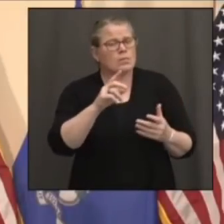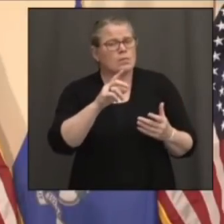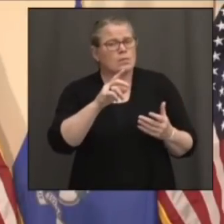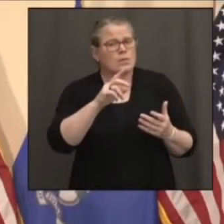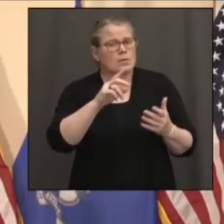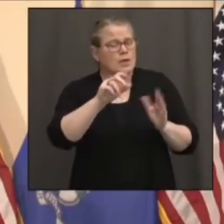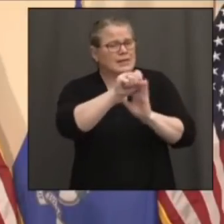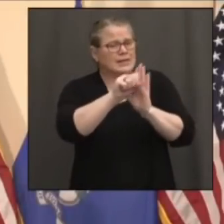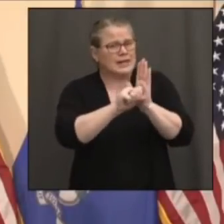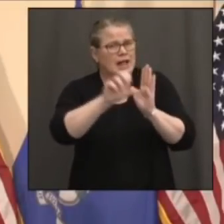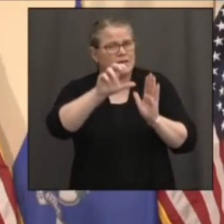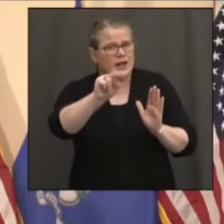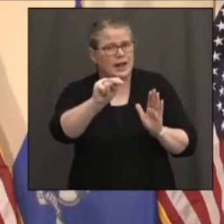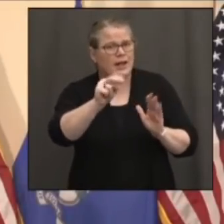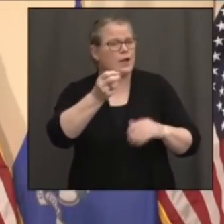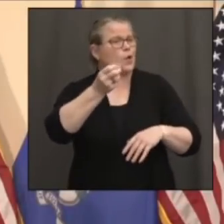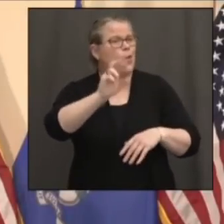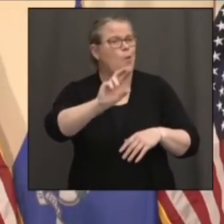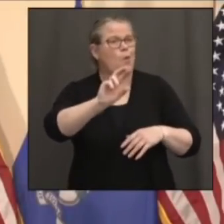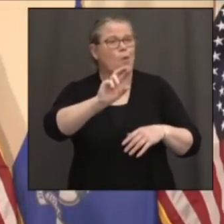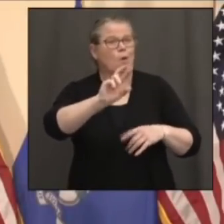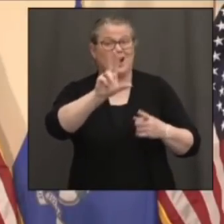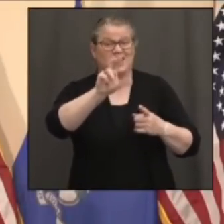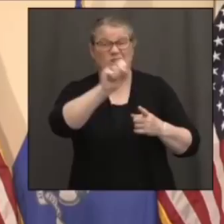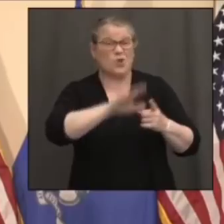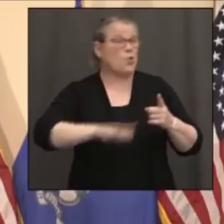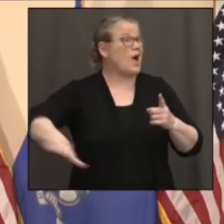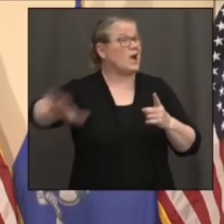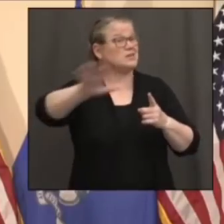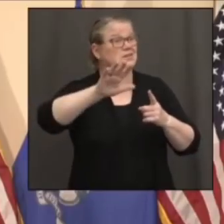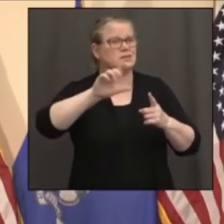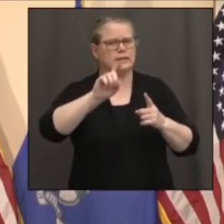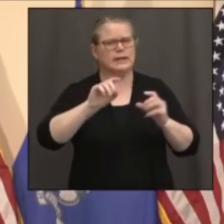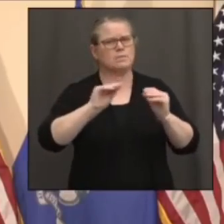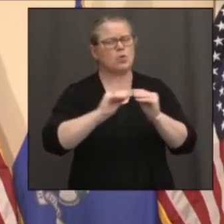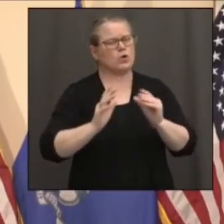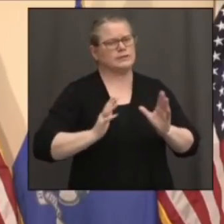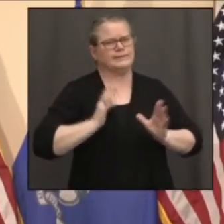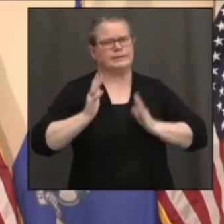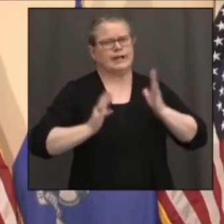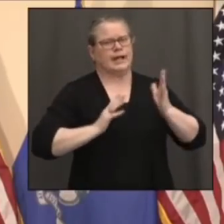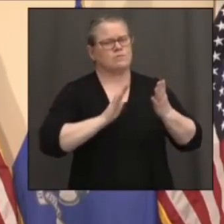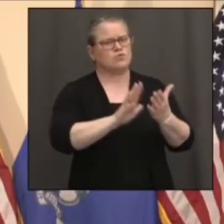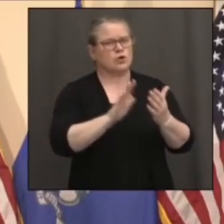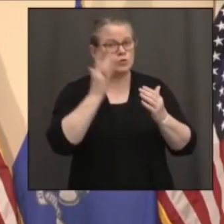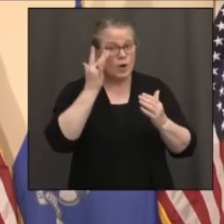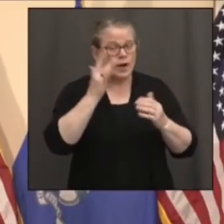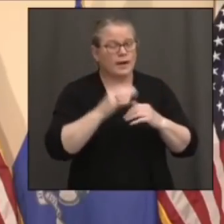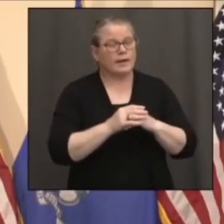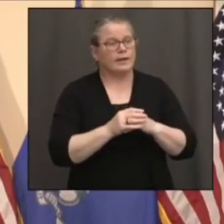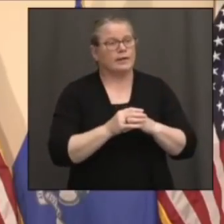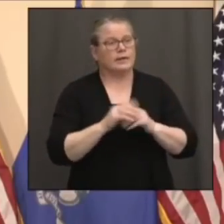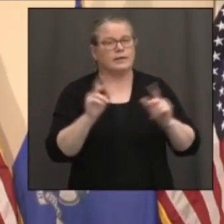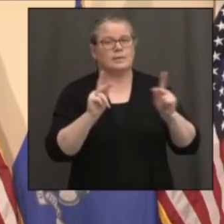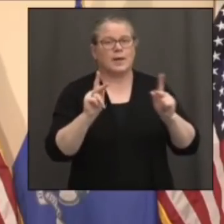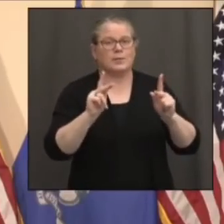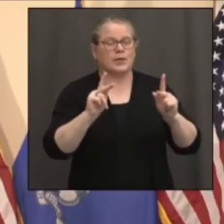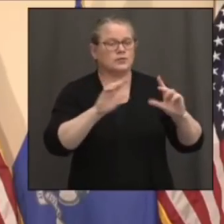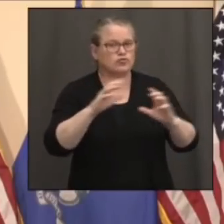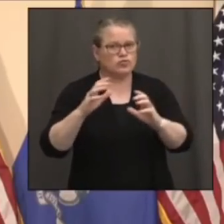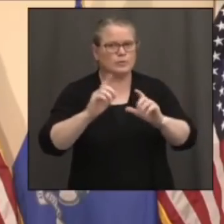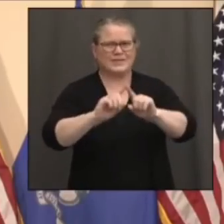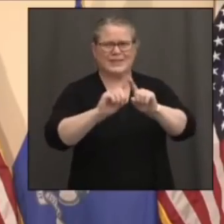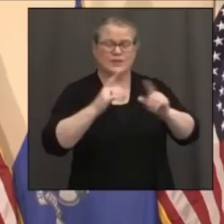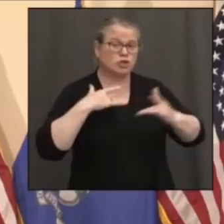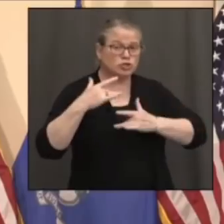sake is going to need a more sophisticated approach? That there are different population groups here that have different concerns. You had